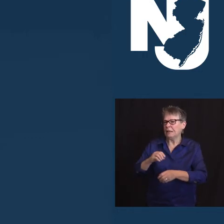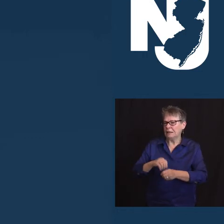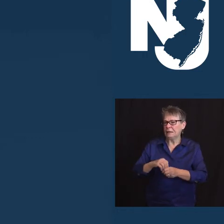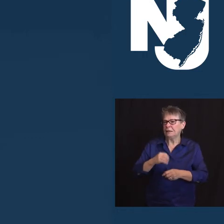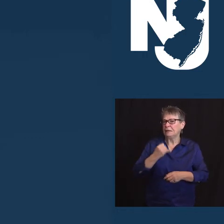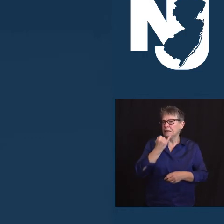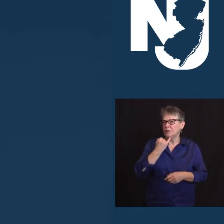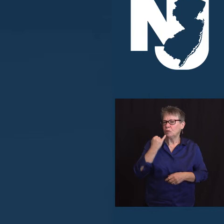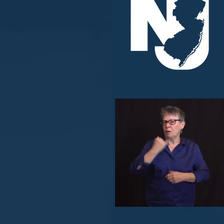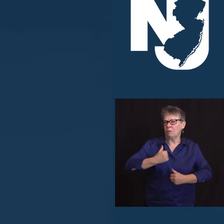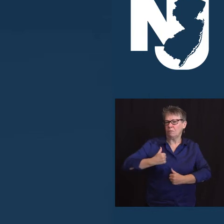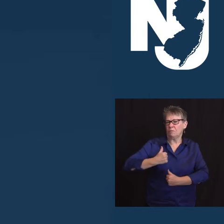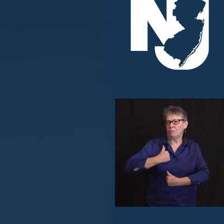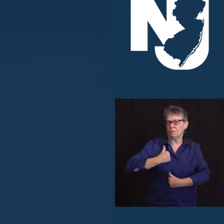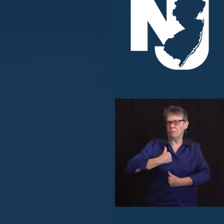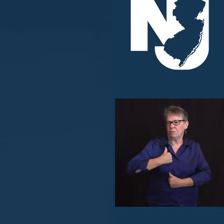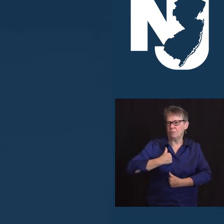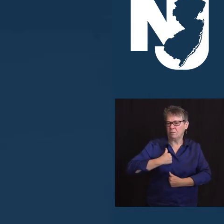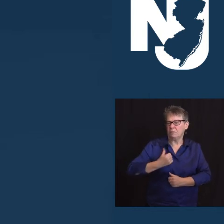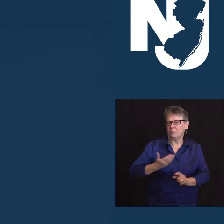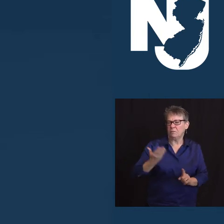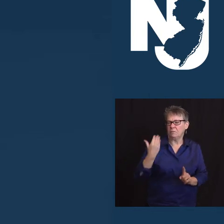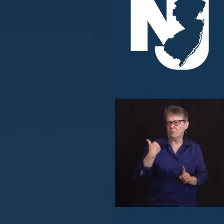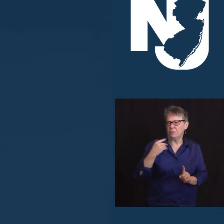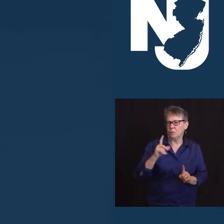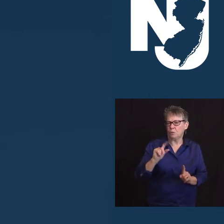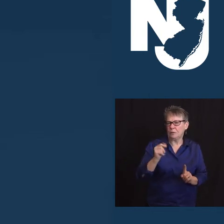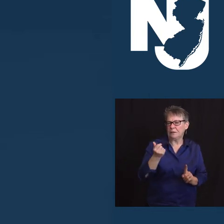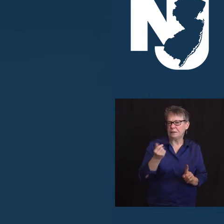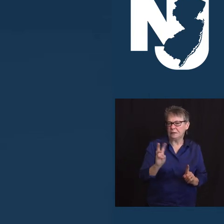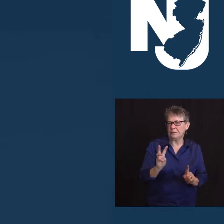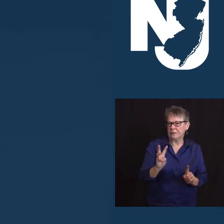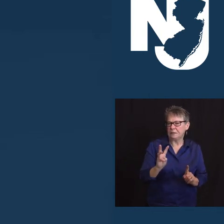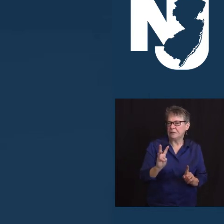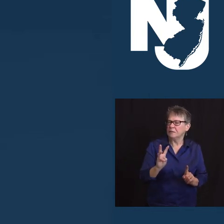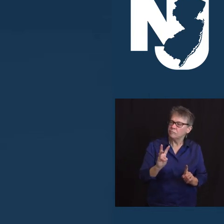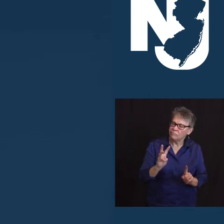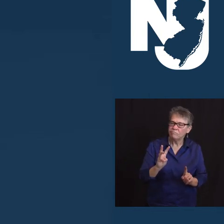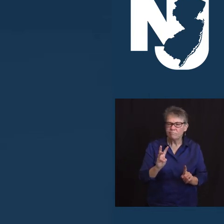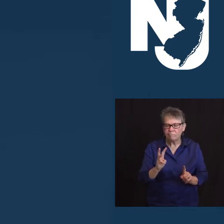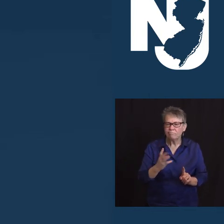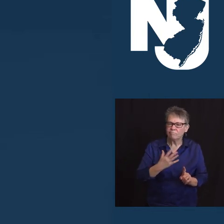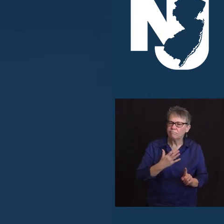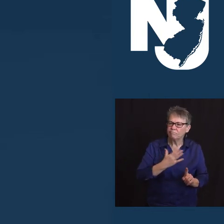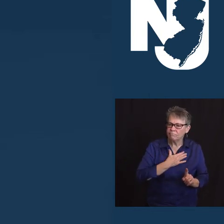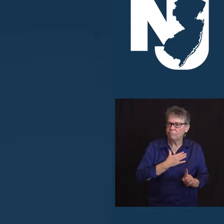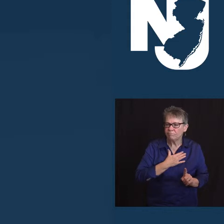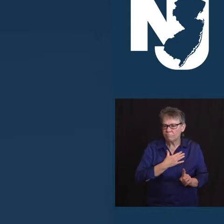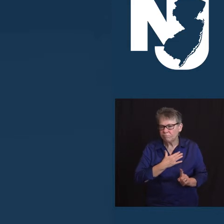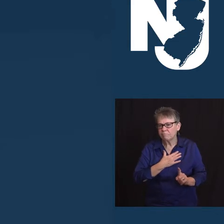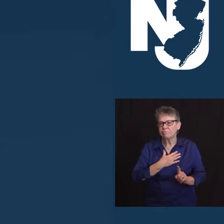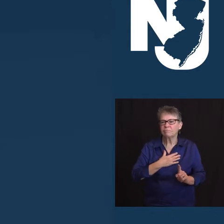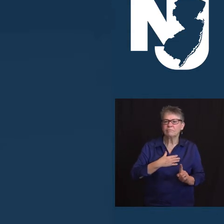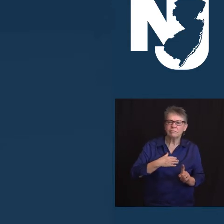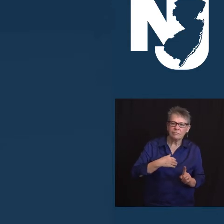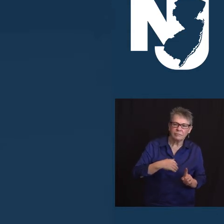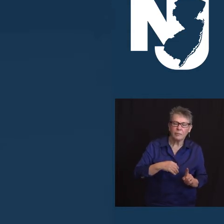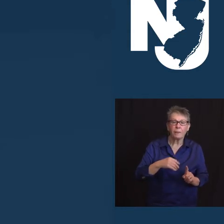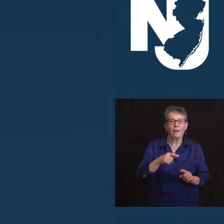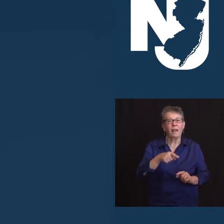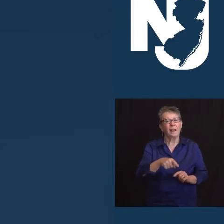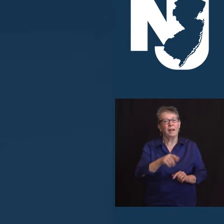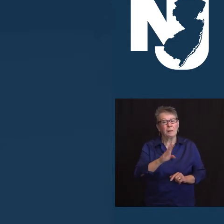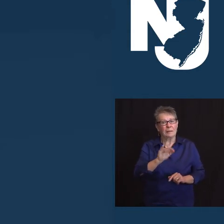in 2016. So we send condolences to Mindy and their children. I actually spoke